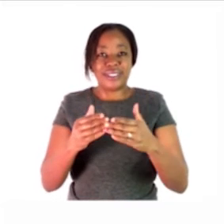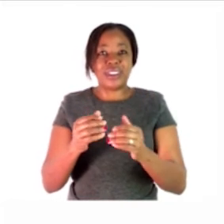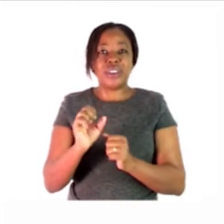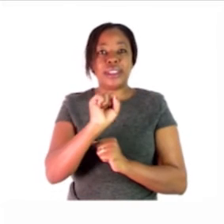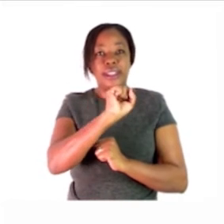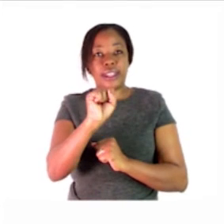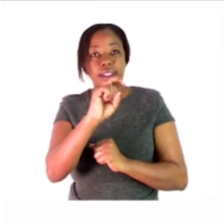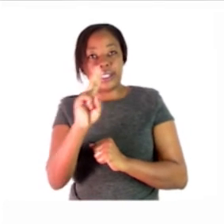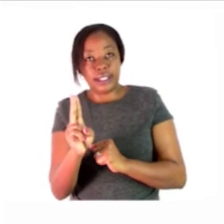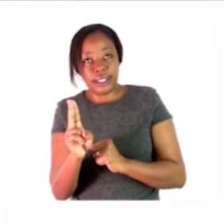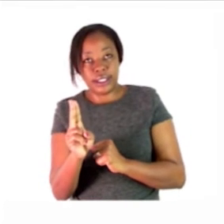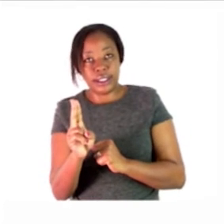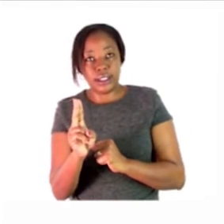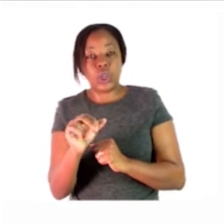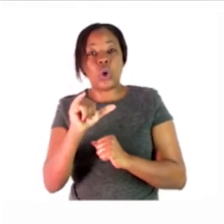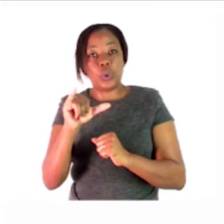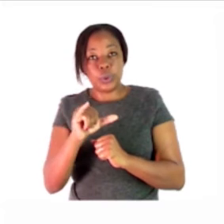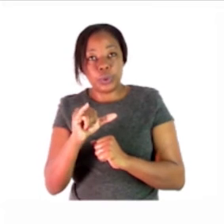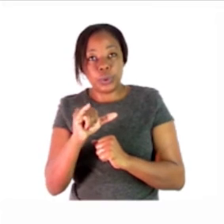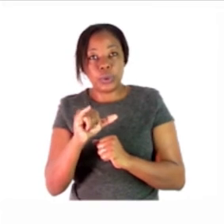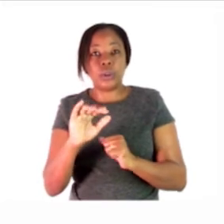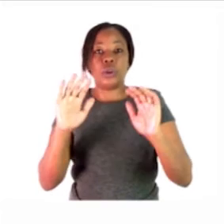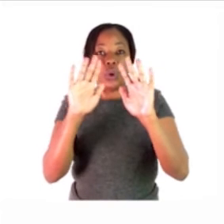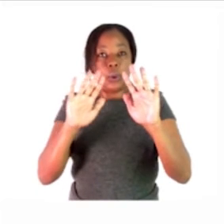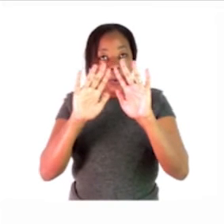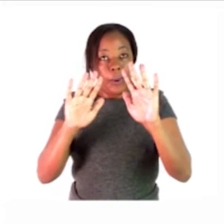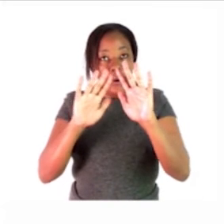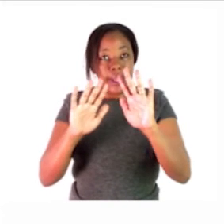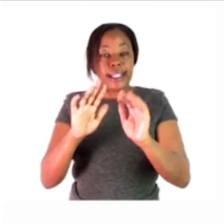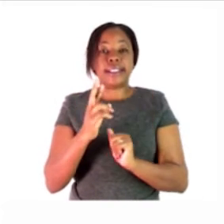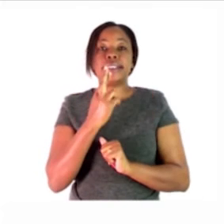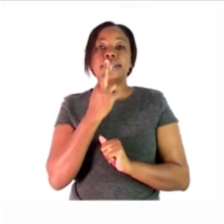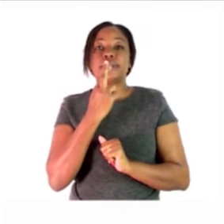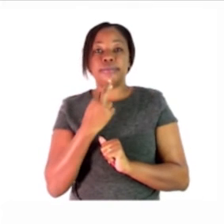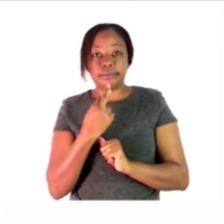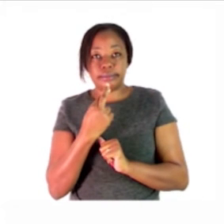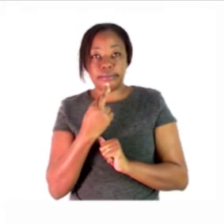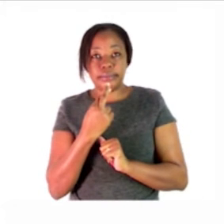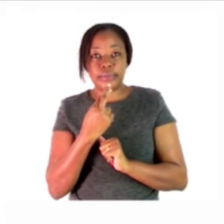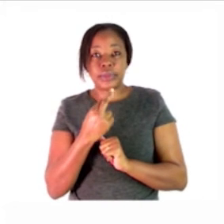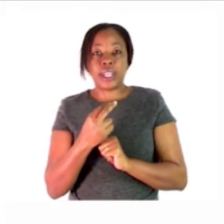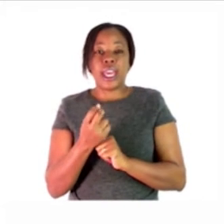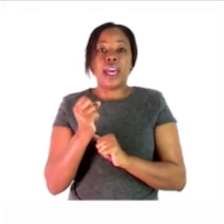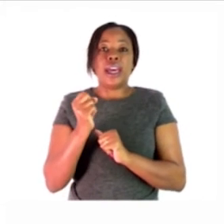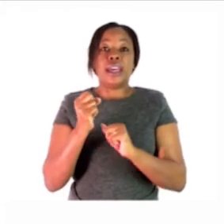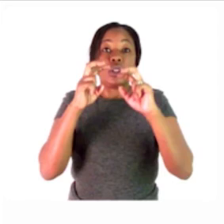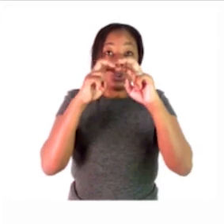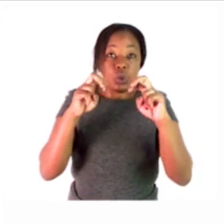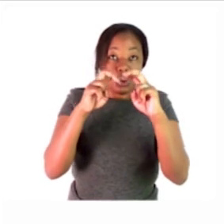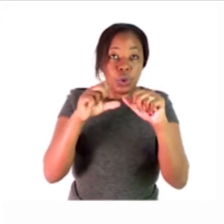sh words, you have to color what color? Red. The p and the h, which is a f sound,